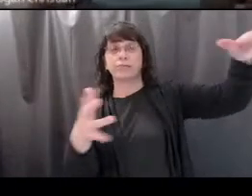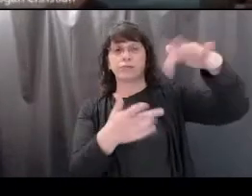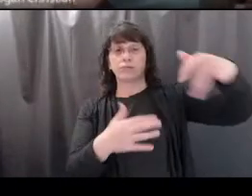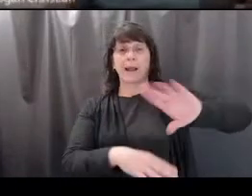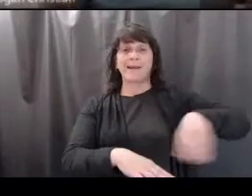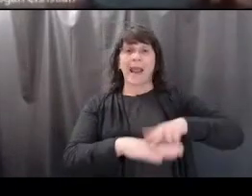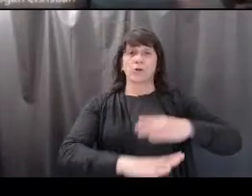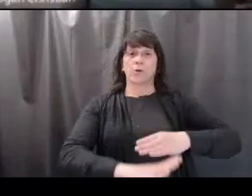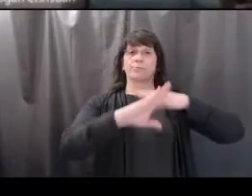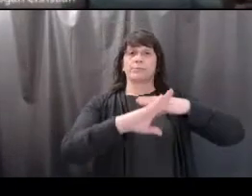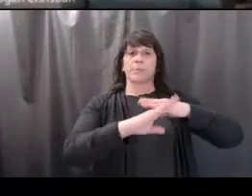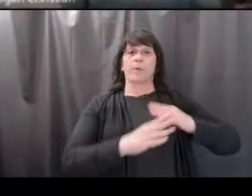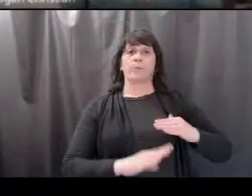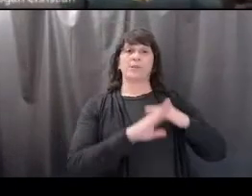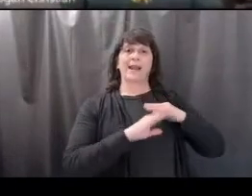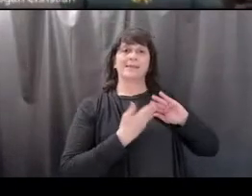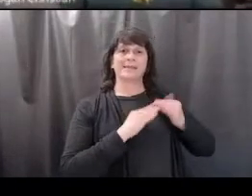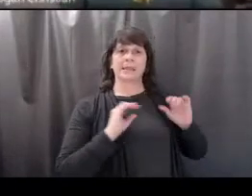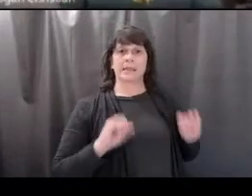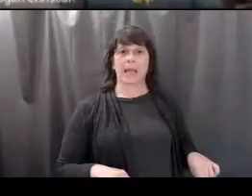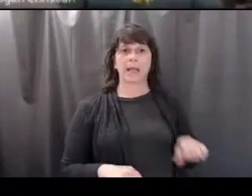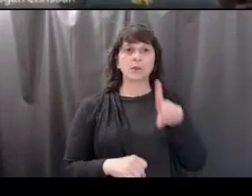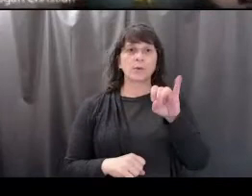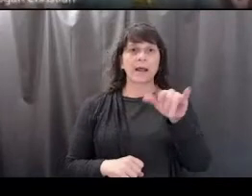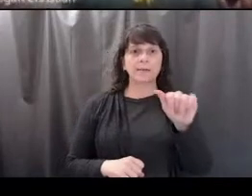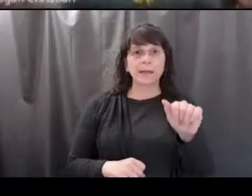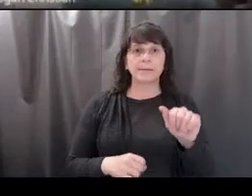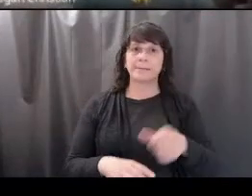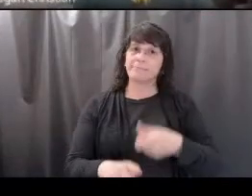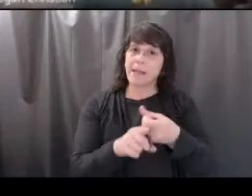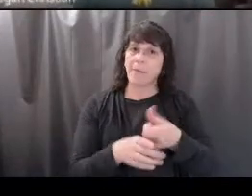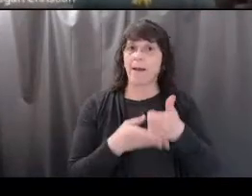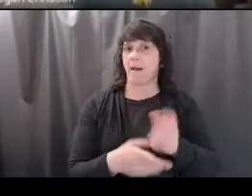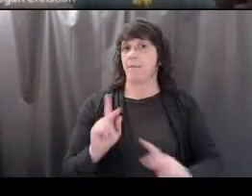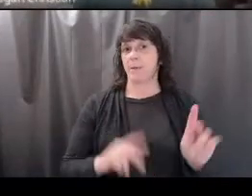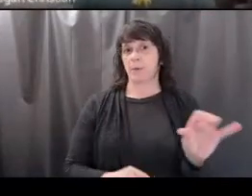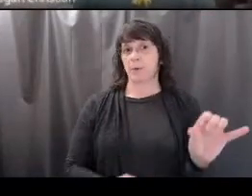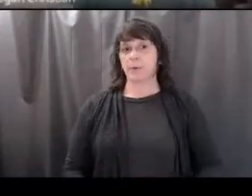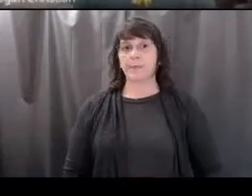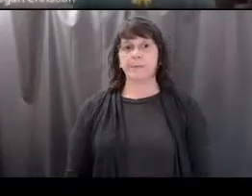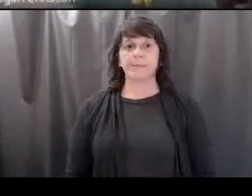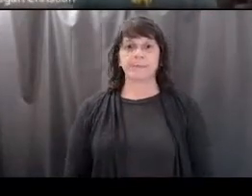natural barrier that can protect the cities. So deltas impact and help human beings too.